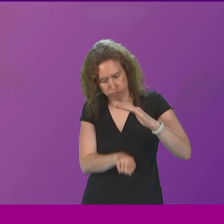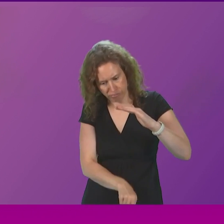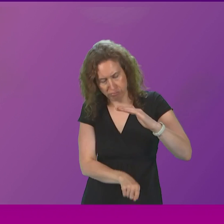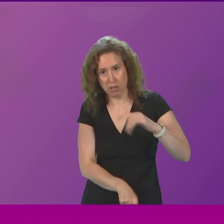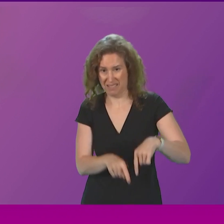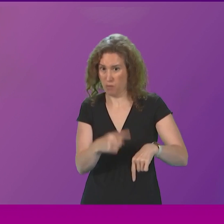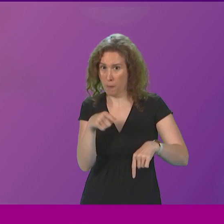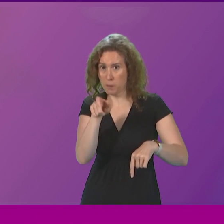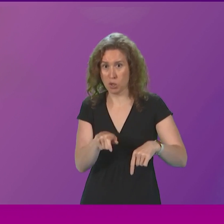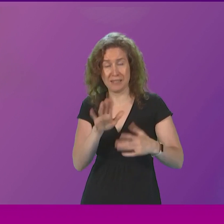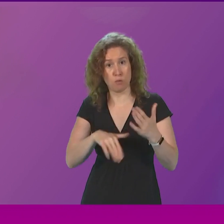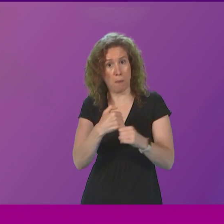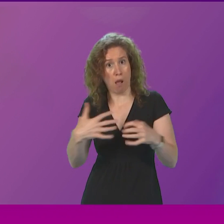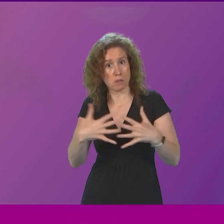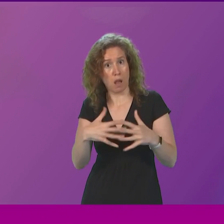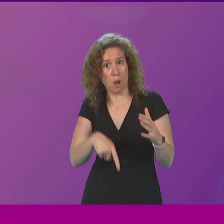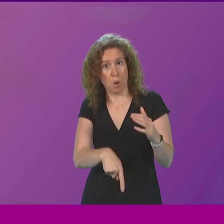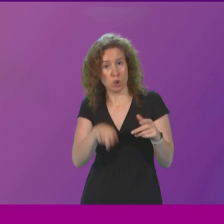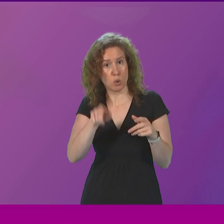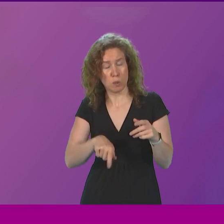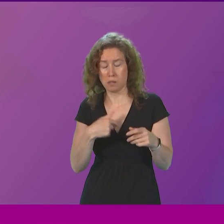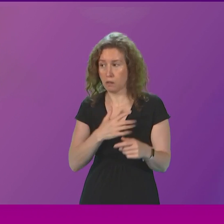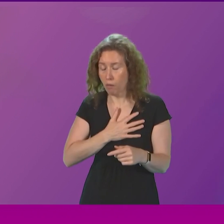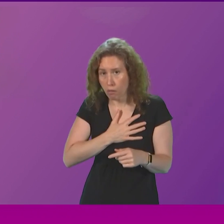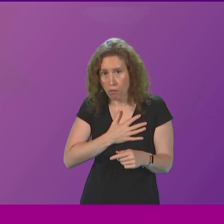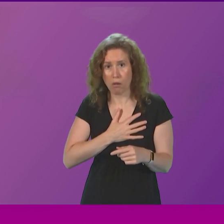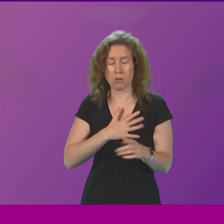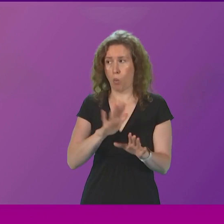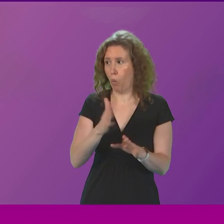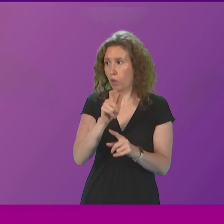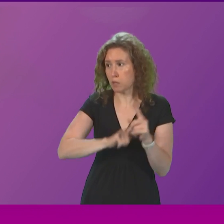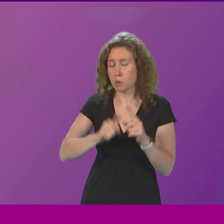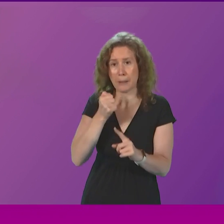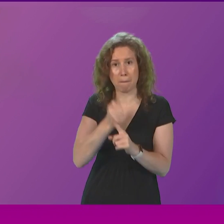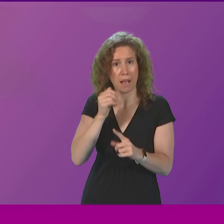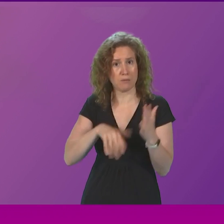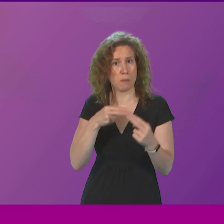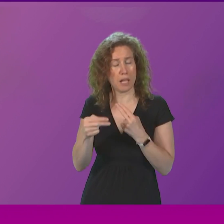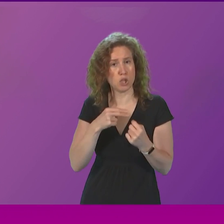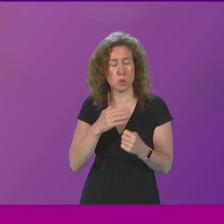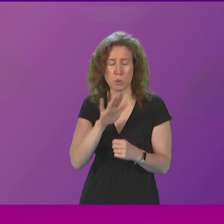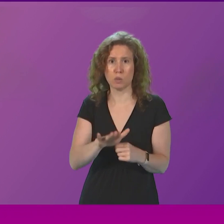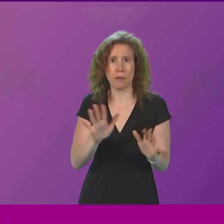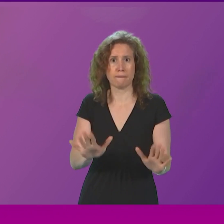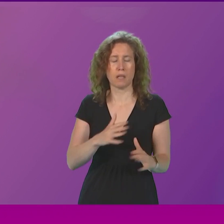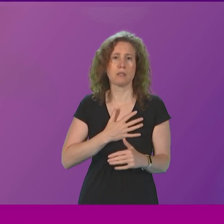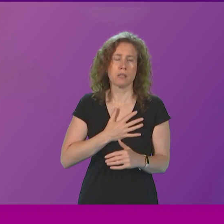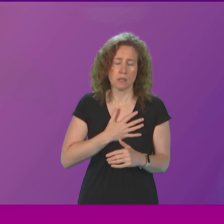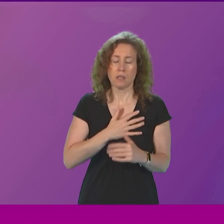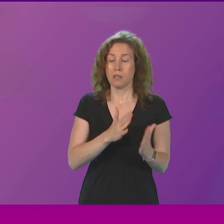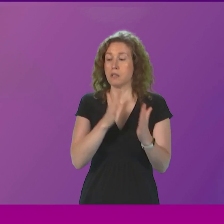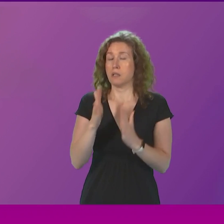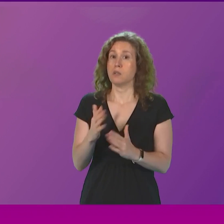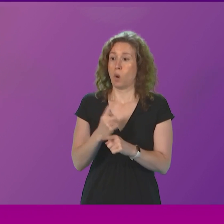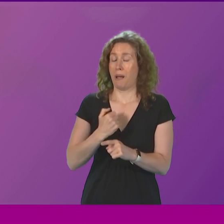not just their families, their loved ones, but of course the communities that will be impacted by that news. In terms of